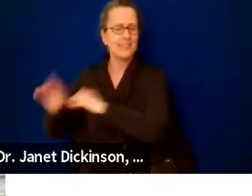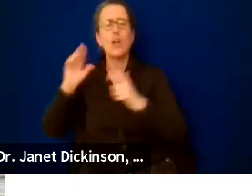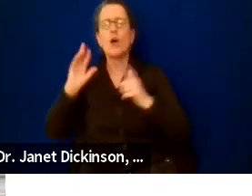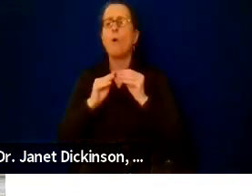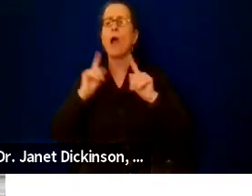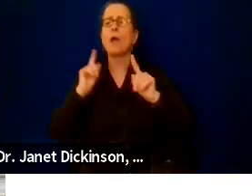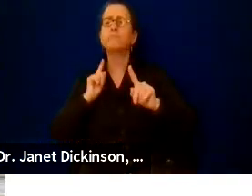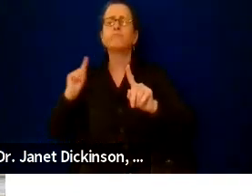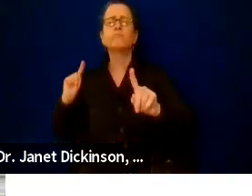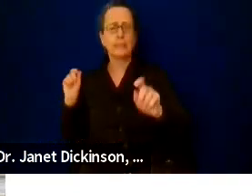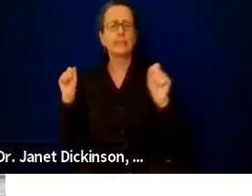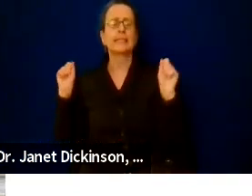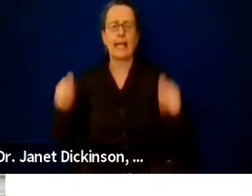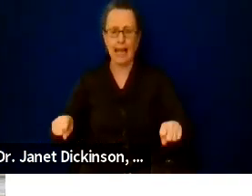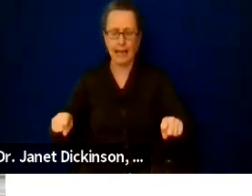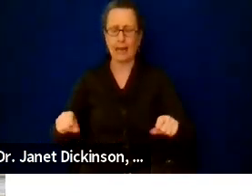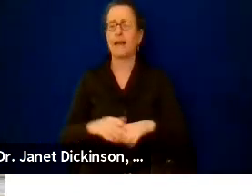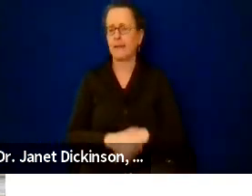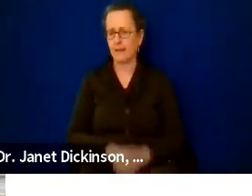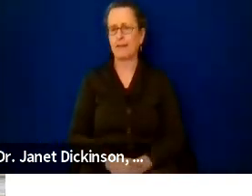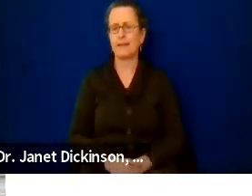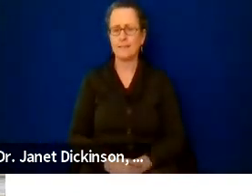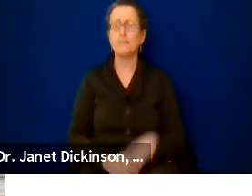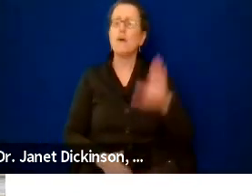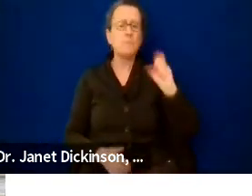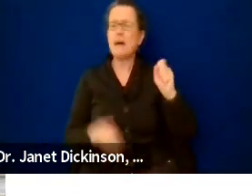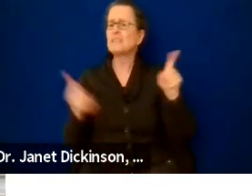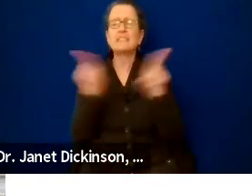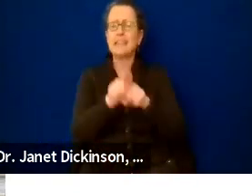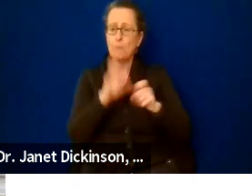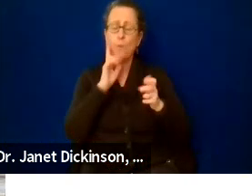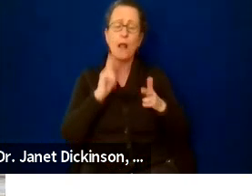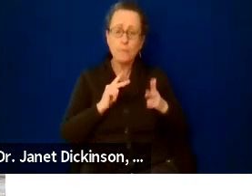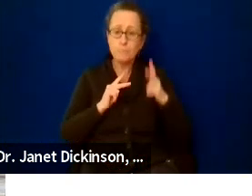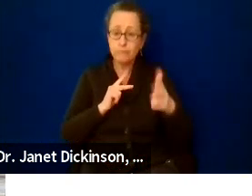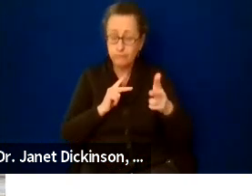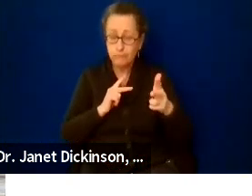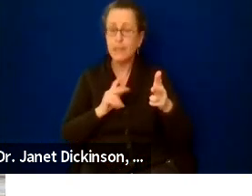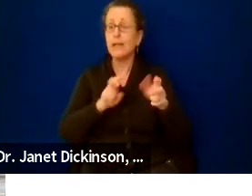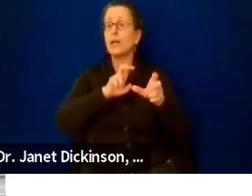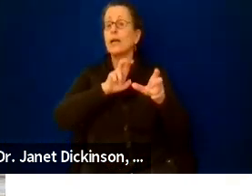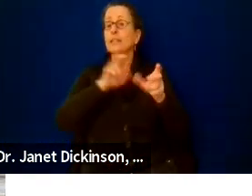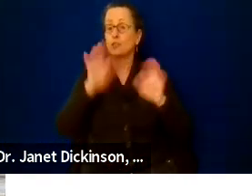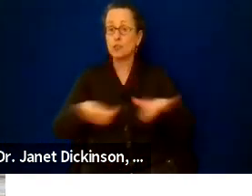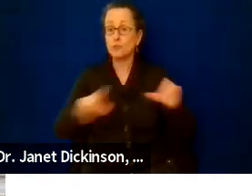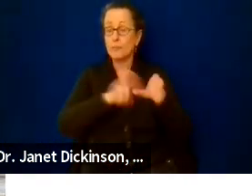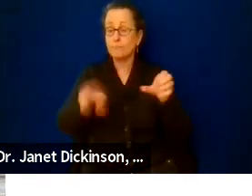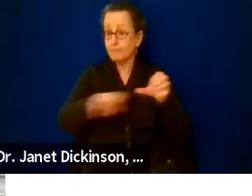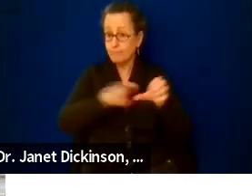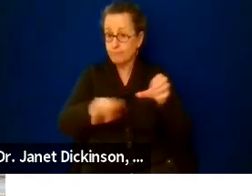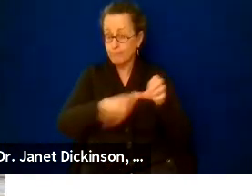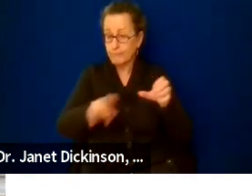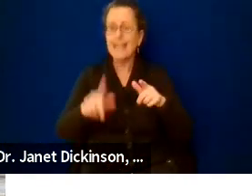and will also be met by school staff. It's important to recognize that we will not